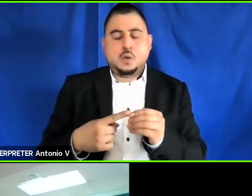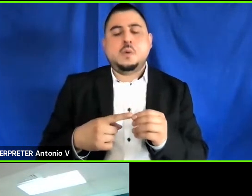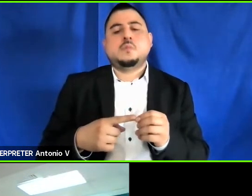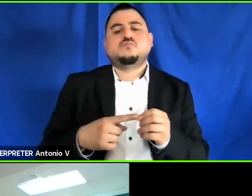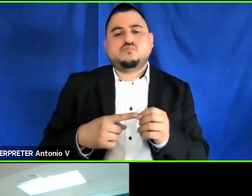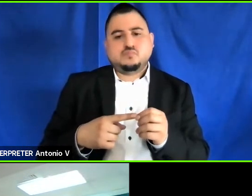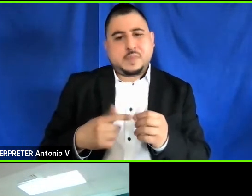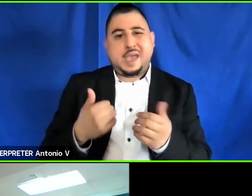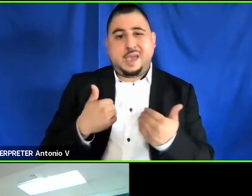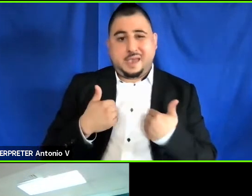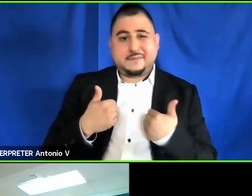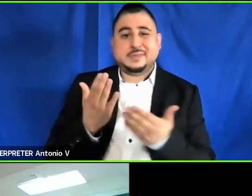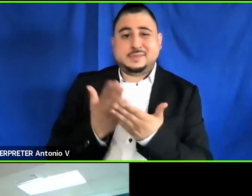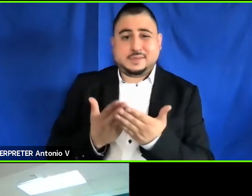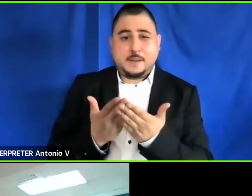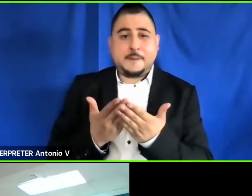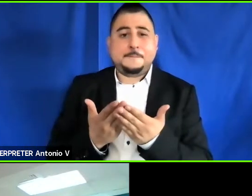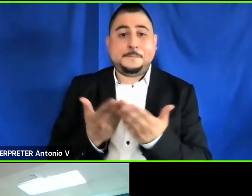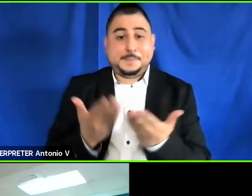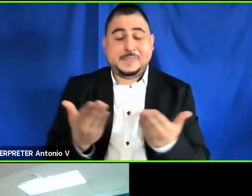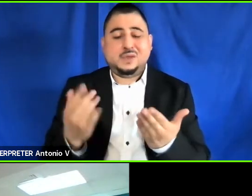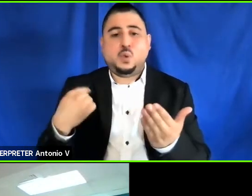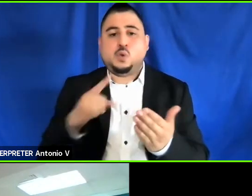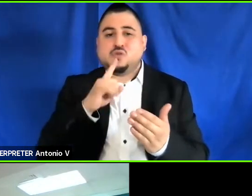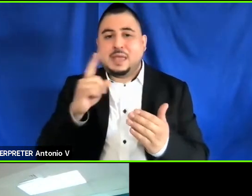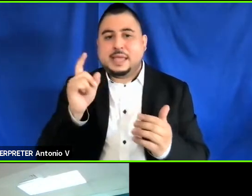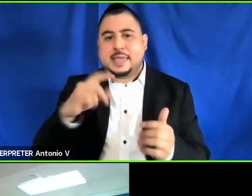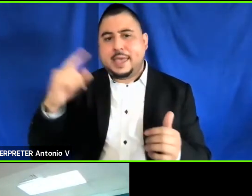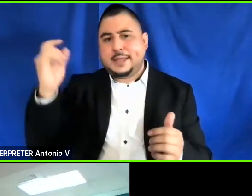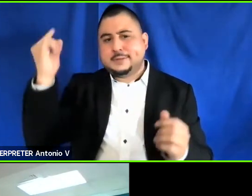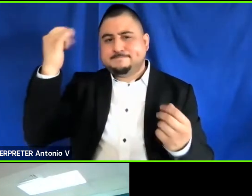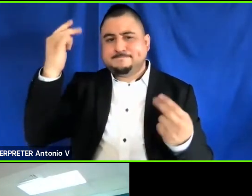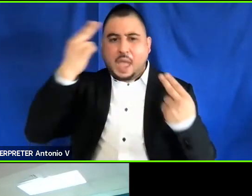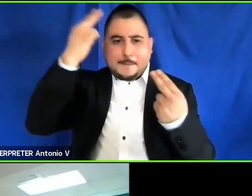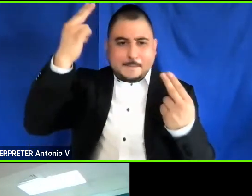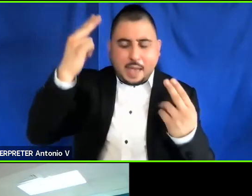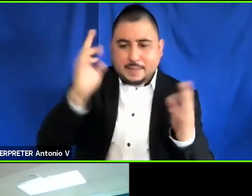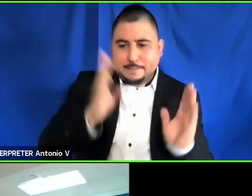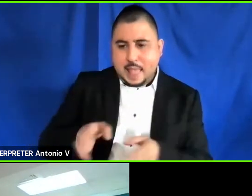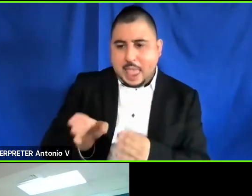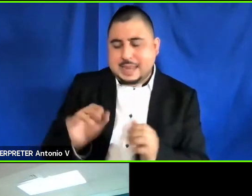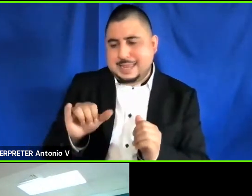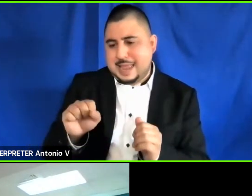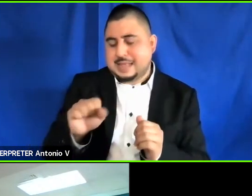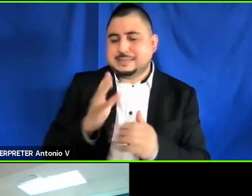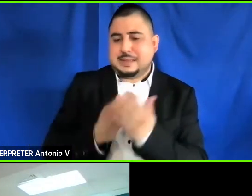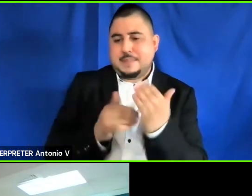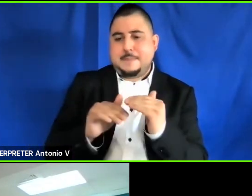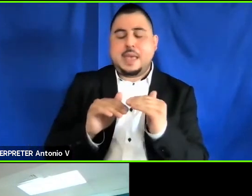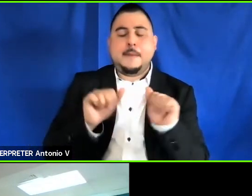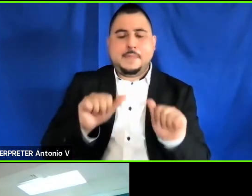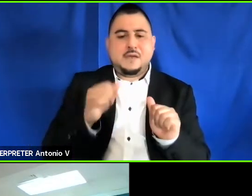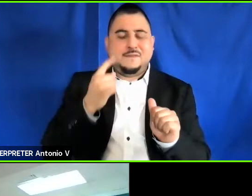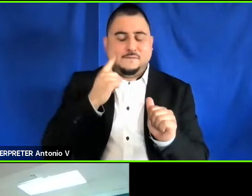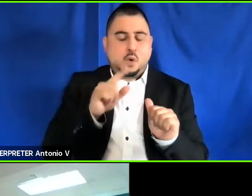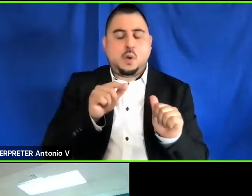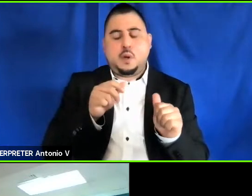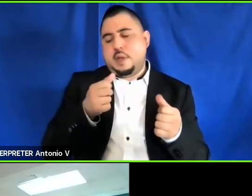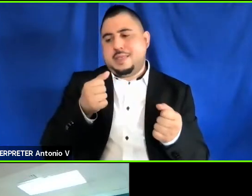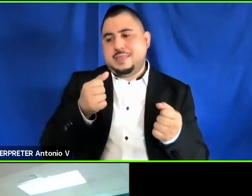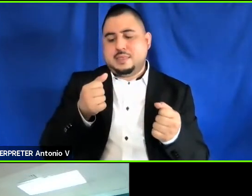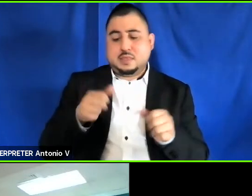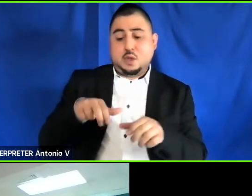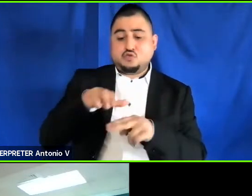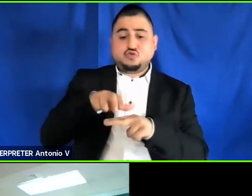think we can hypothesize and plan for them, giving some limited ability for the passenger to make